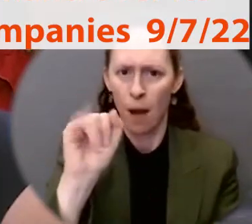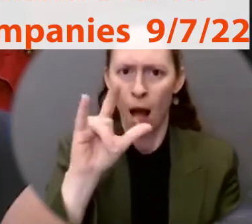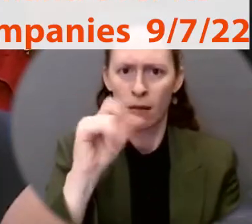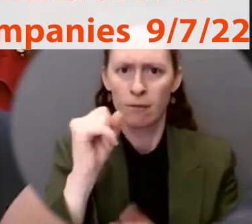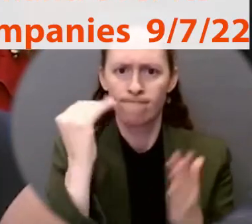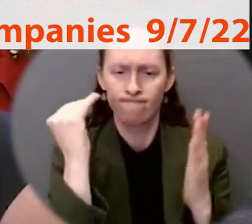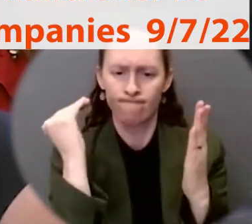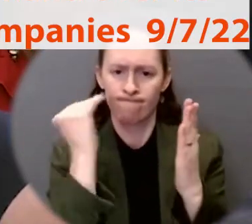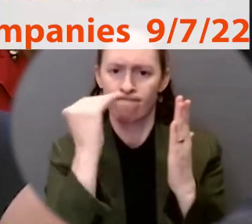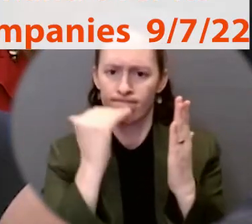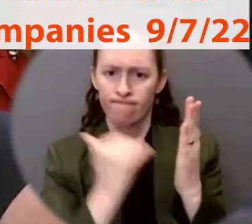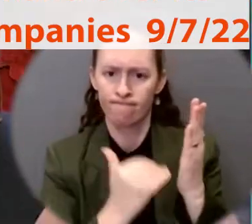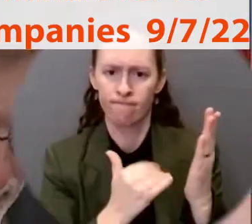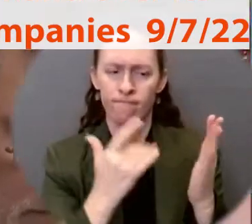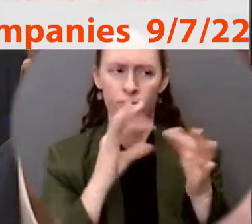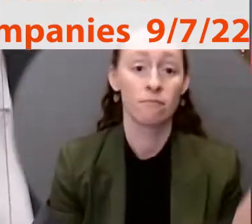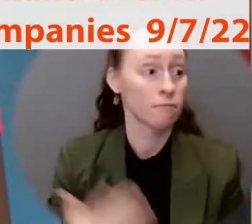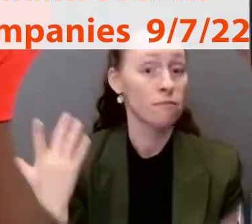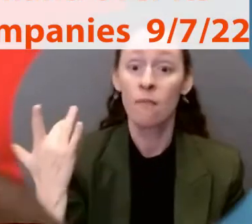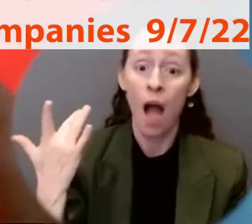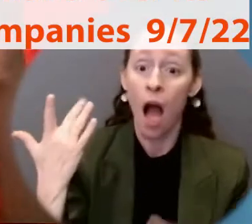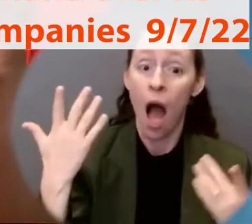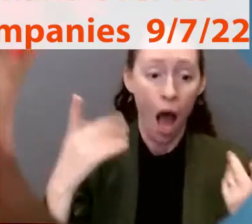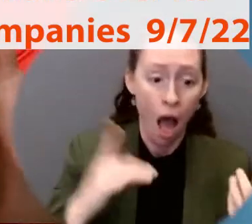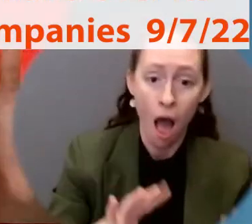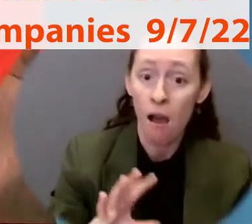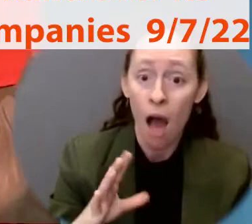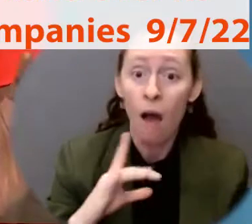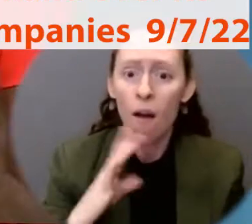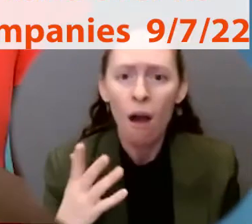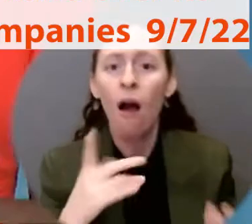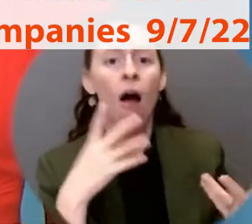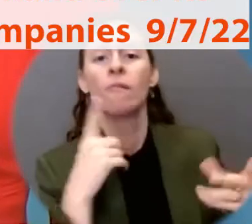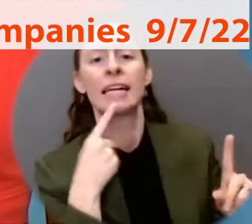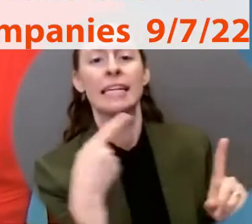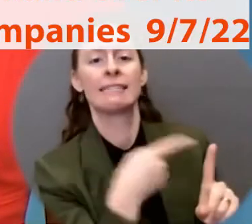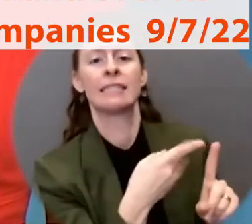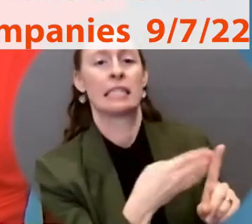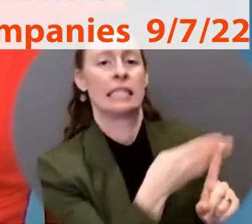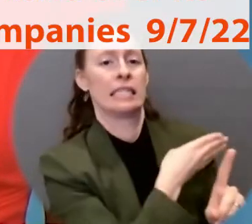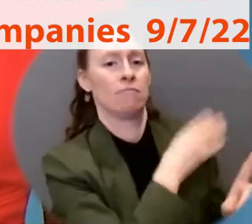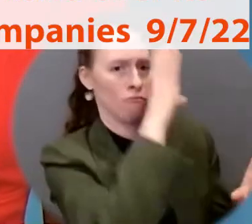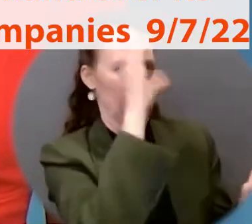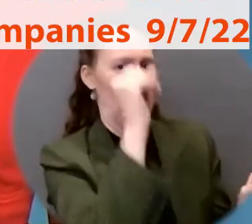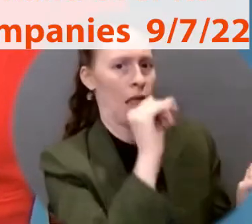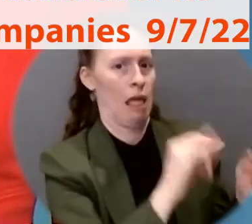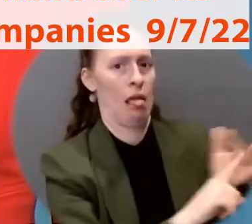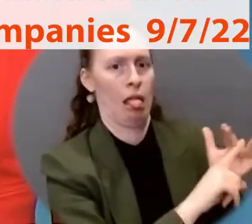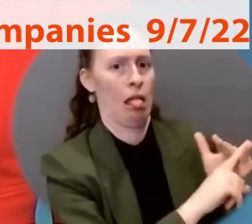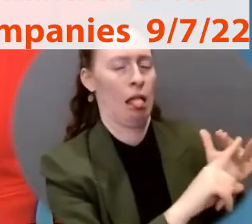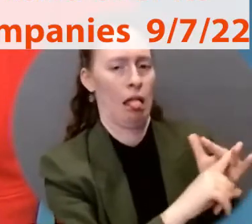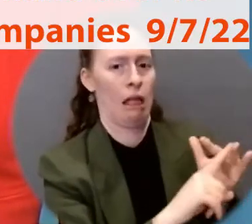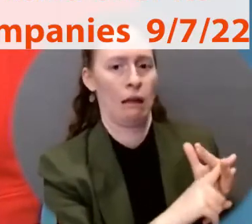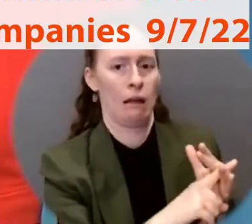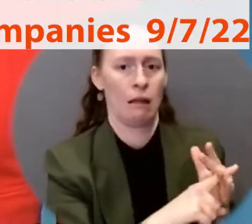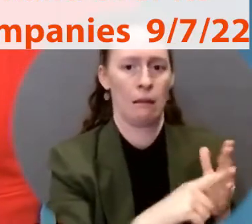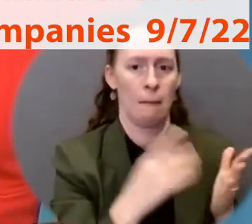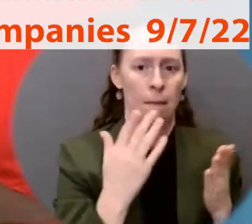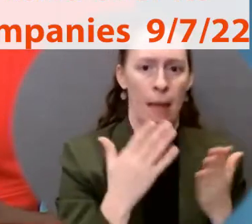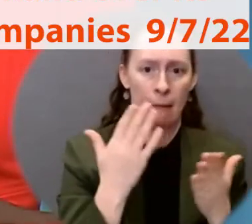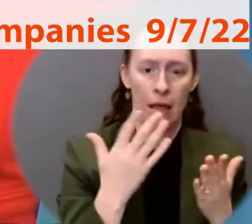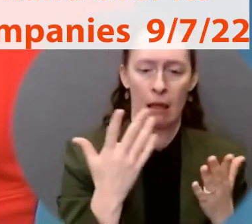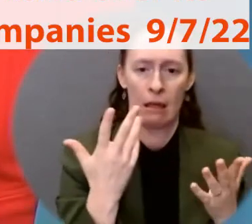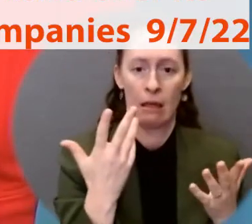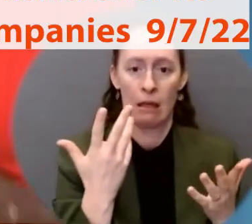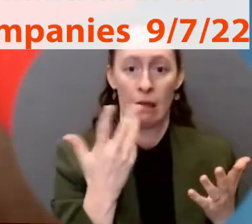are those emails going to show? What kind of communication? I cannot say more from here. It is an ongoing litigation, as you